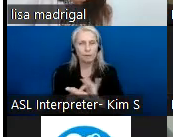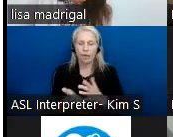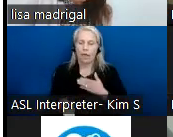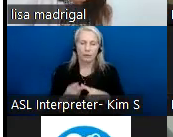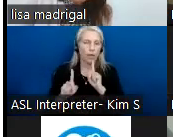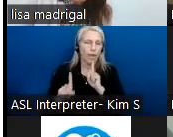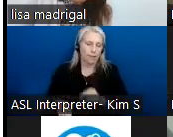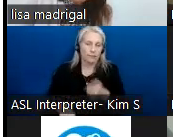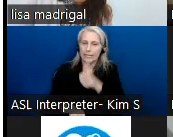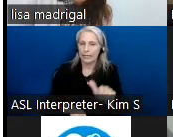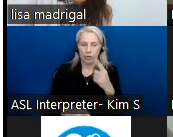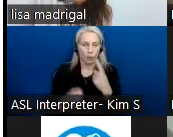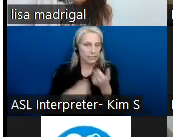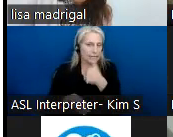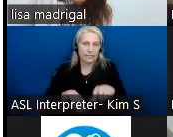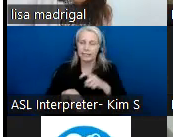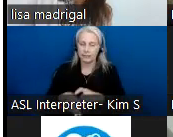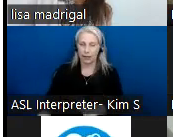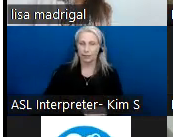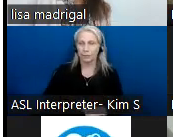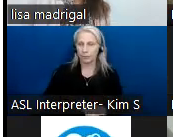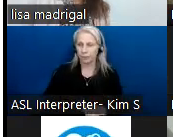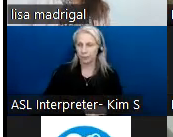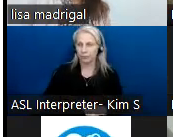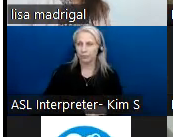any questions anytime.